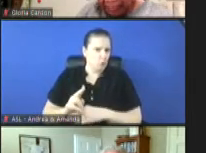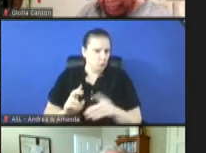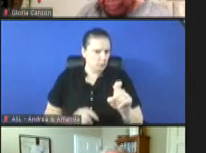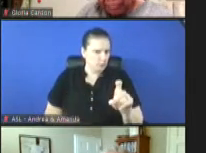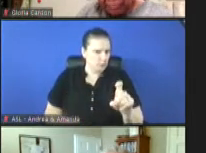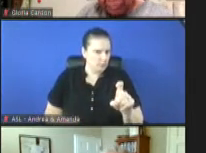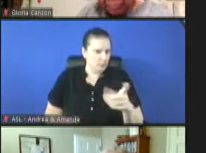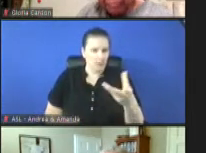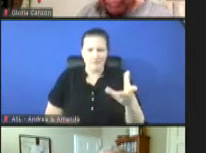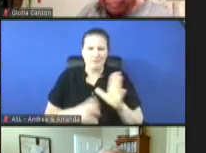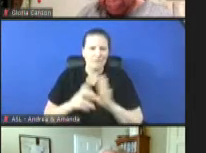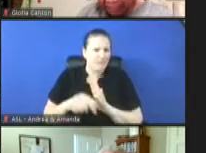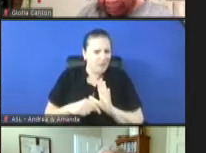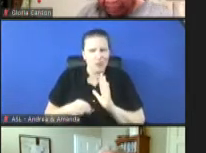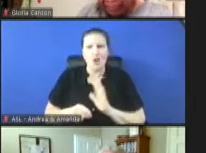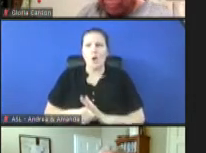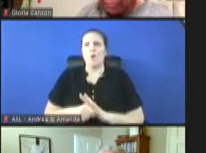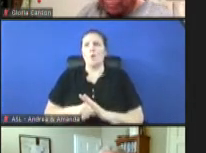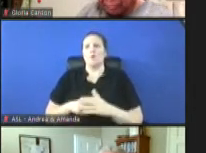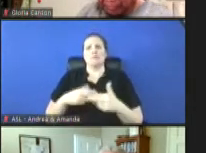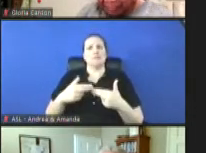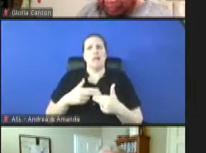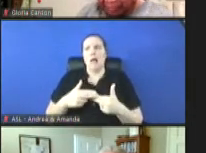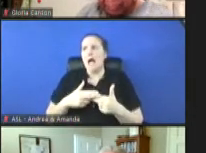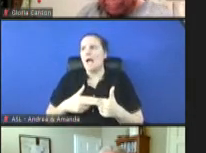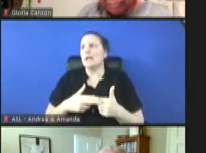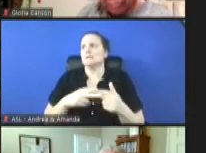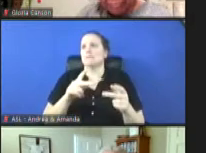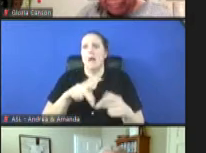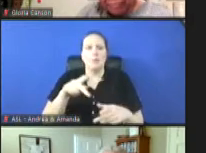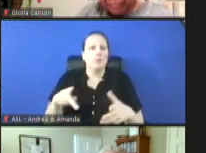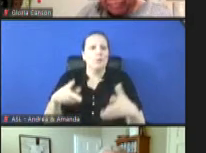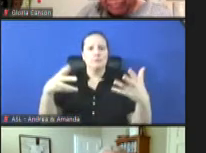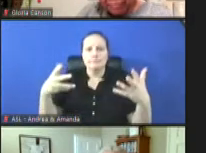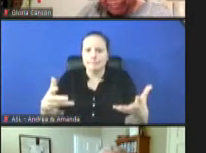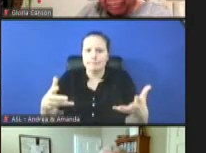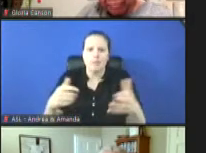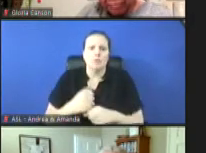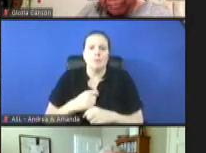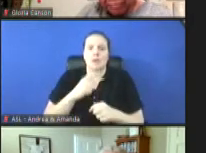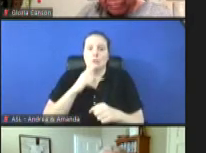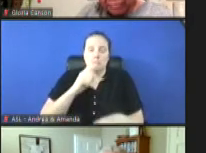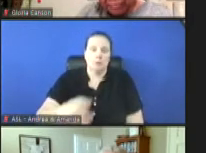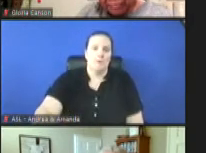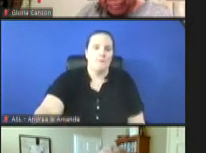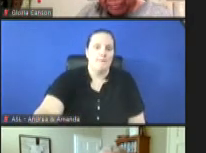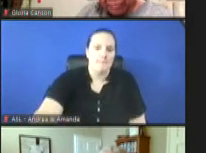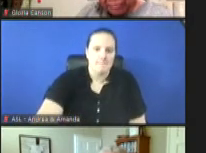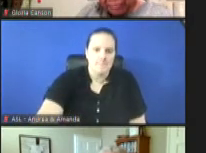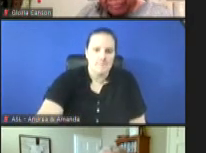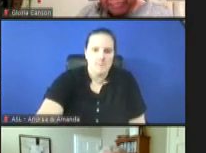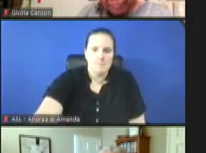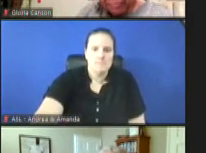they videos or slides or PowerPoints, to assure